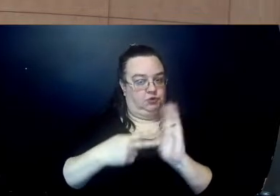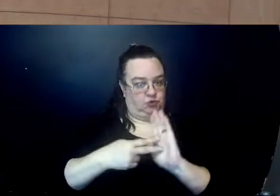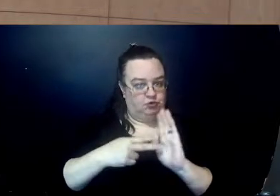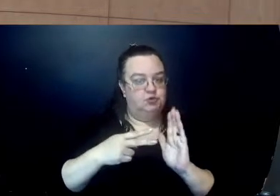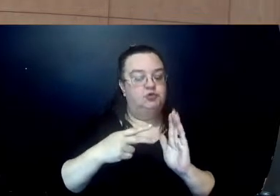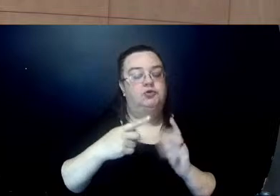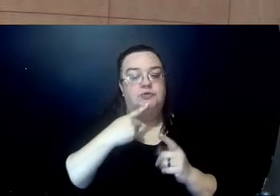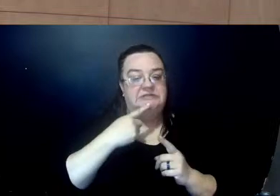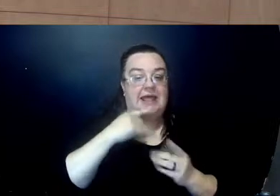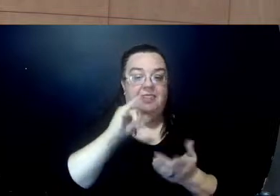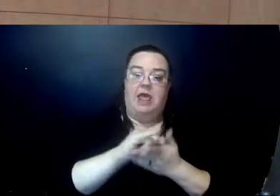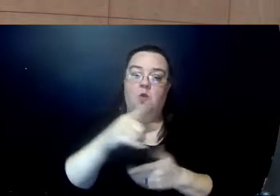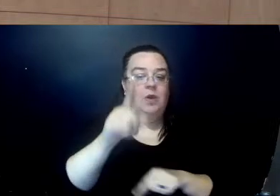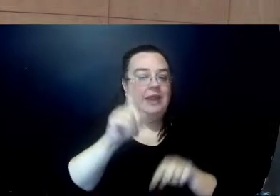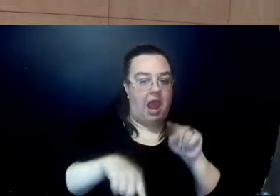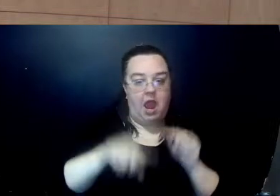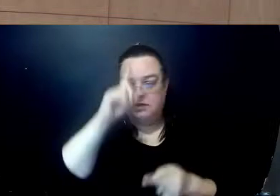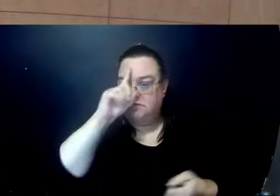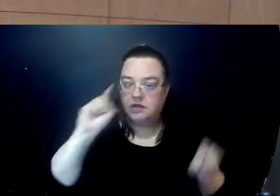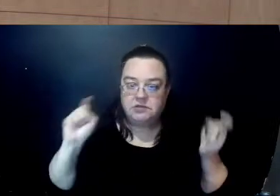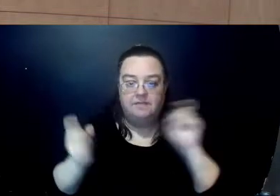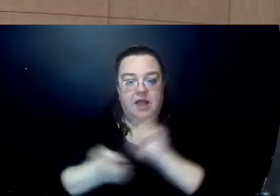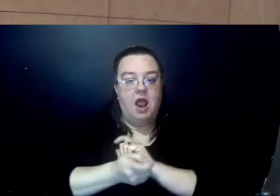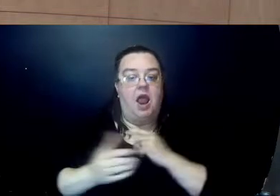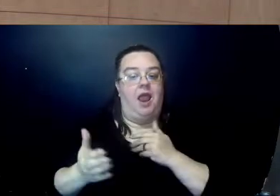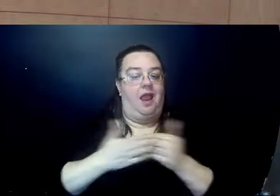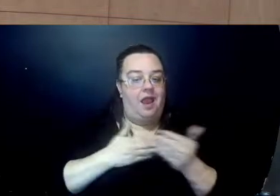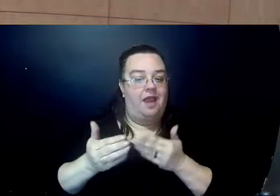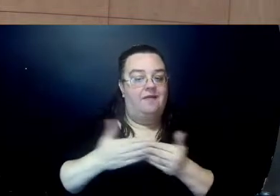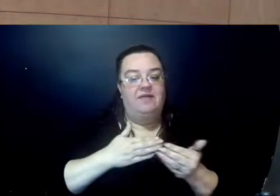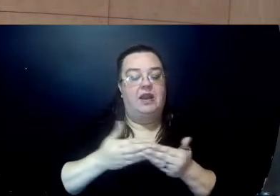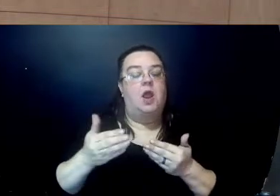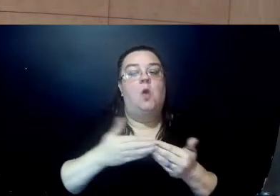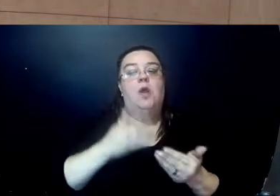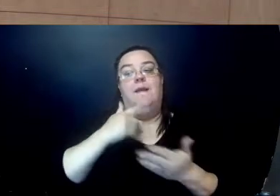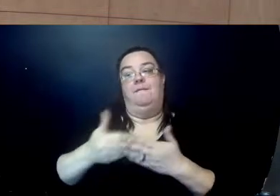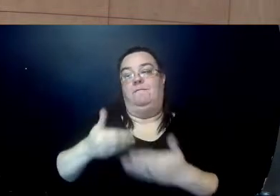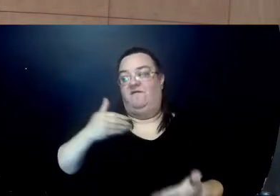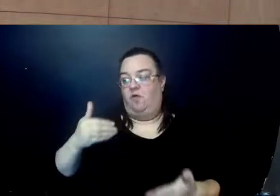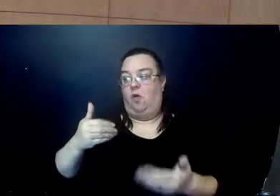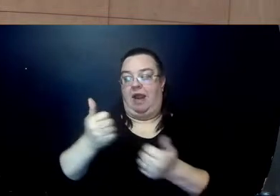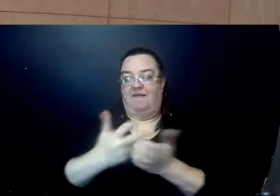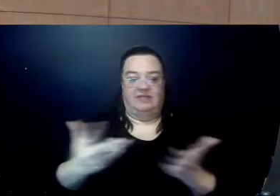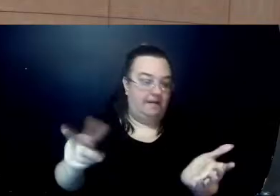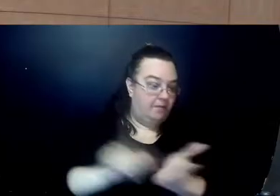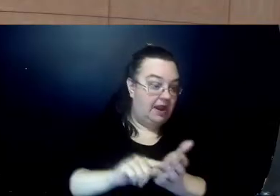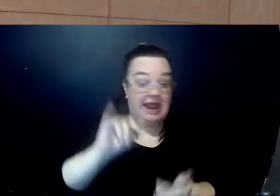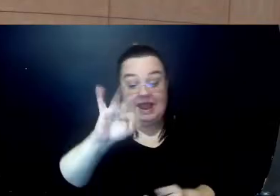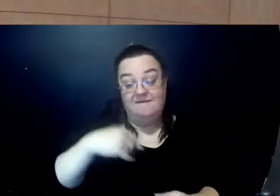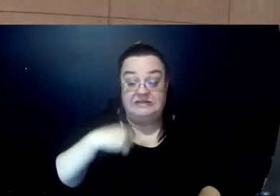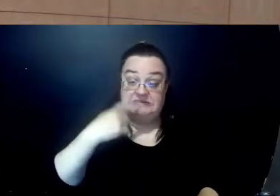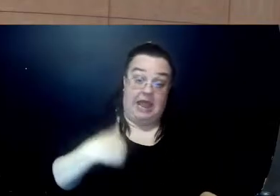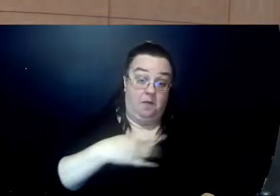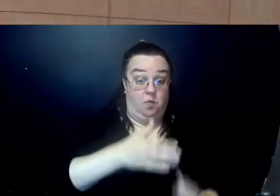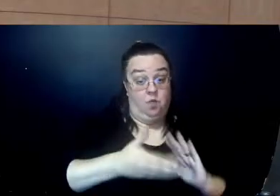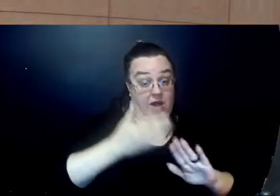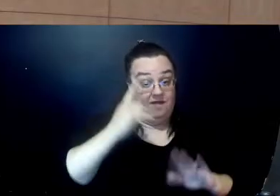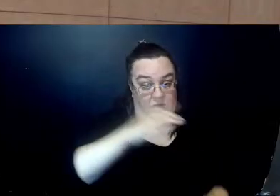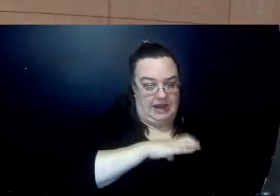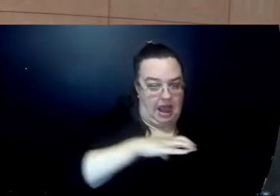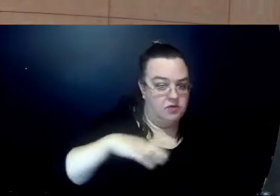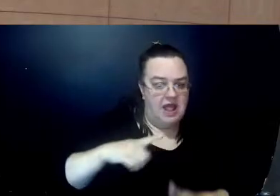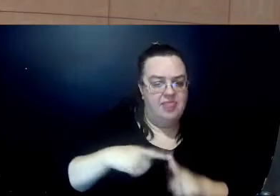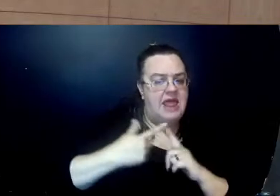someone can't change their mind even if it's before the things get printed. Like if I say I'm running for council and then I decide,